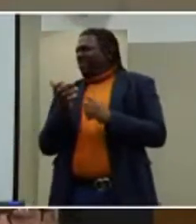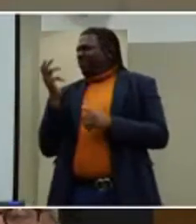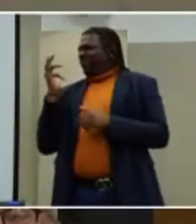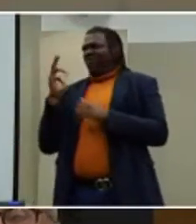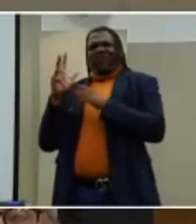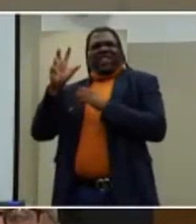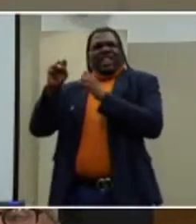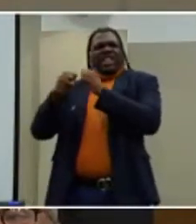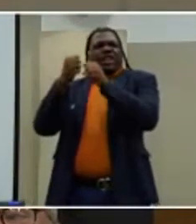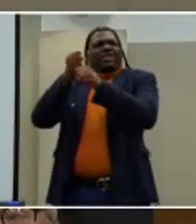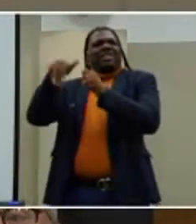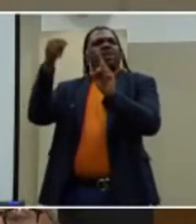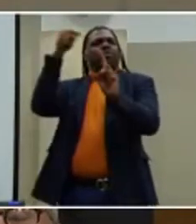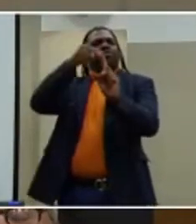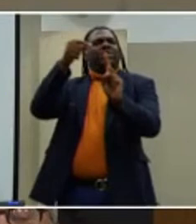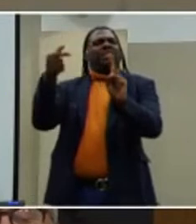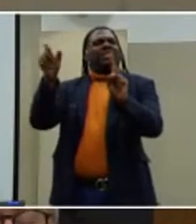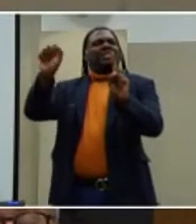it's GSA.